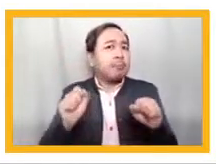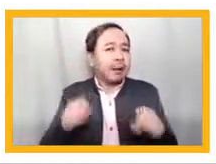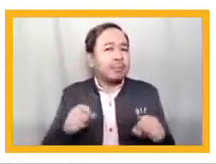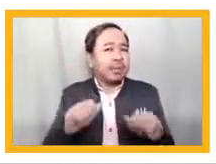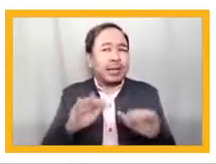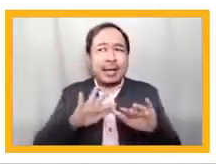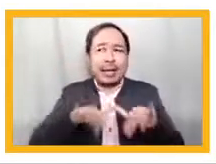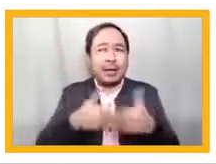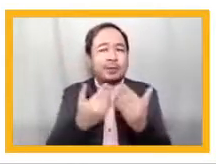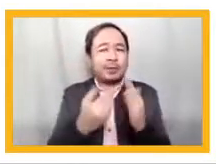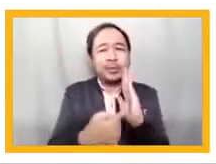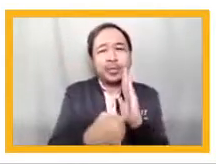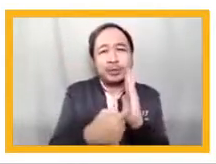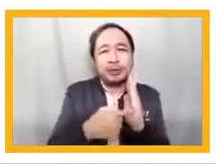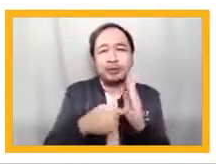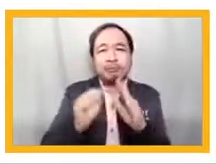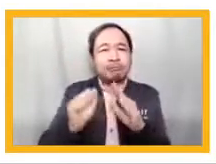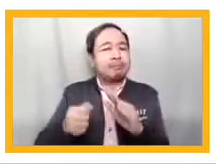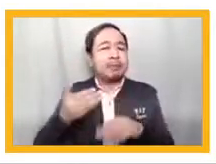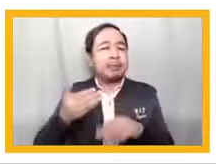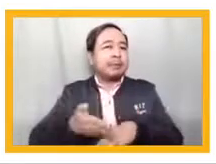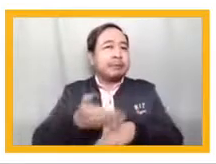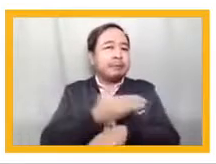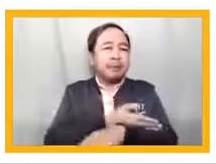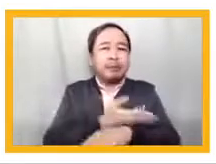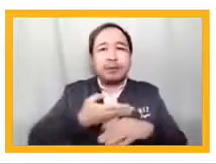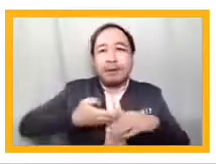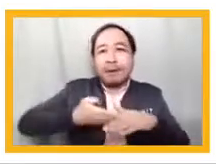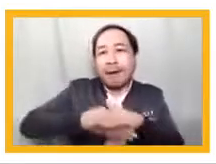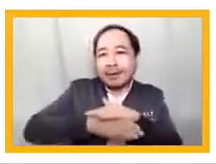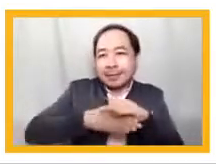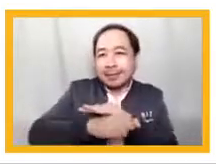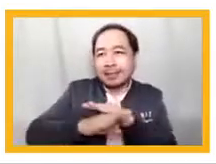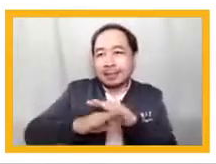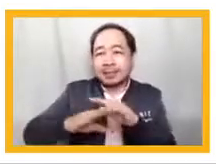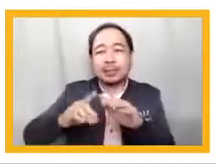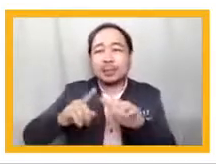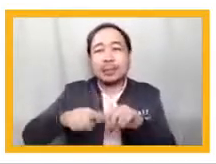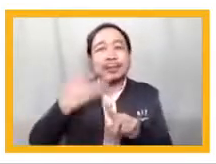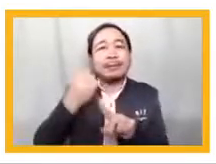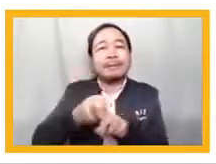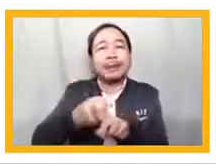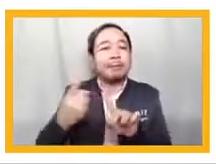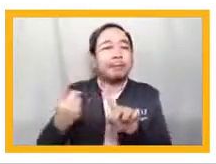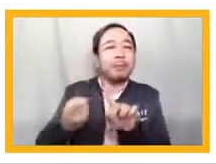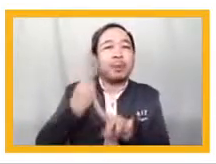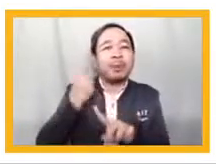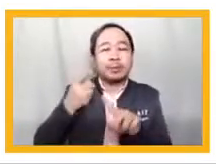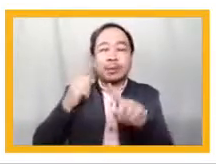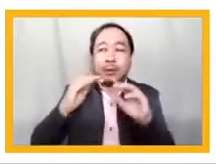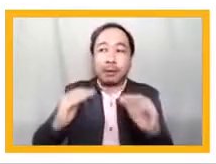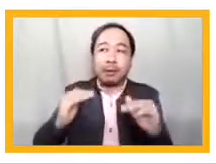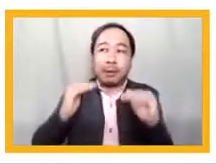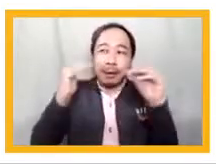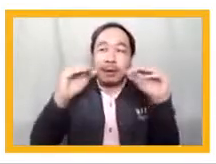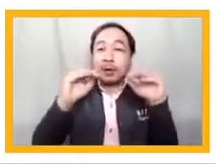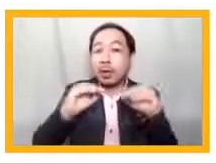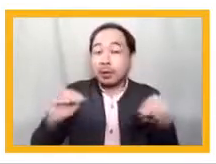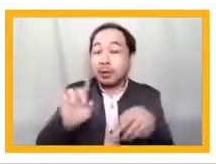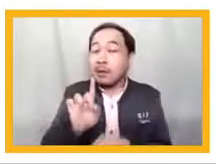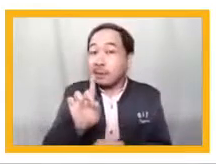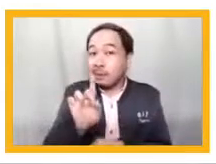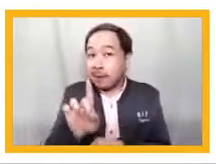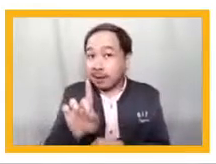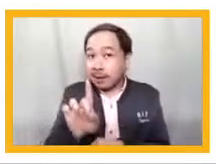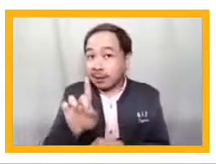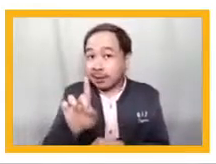improve the access, quality and relevance of higher education. But we also need to keep in mind that the use of